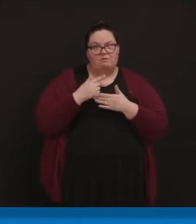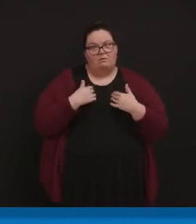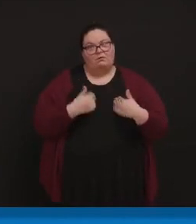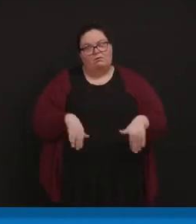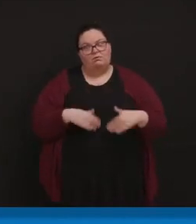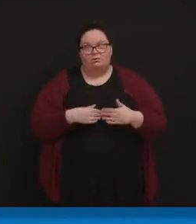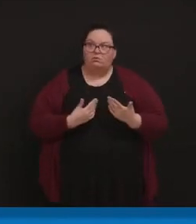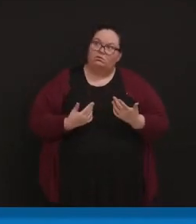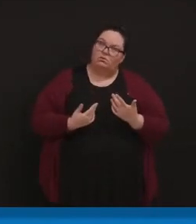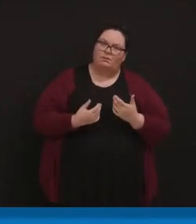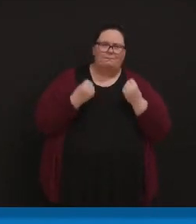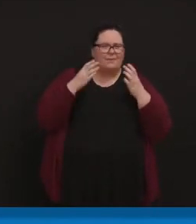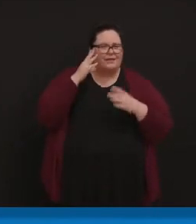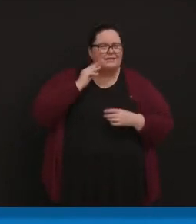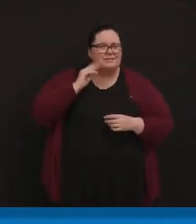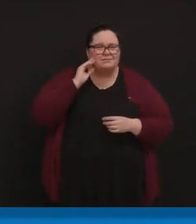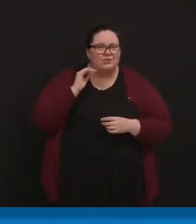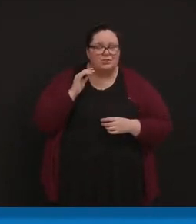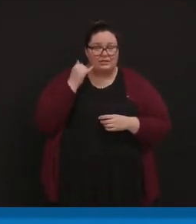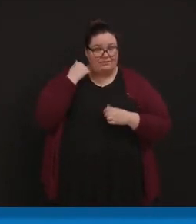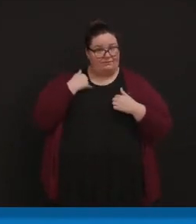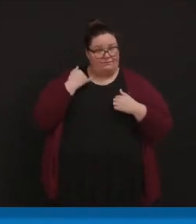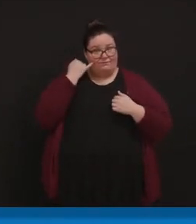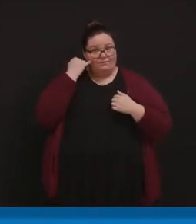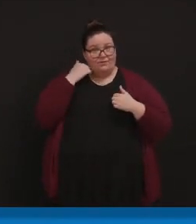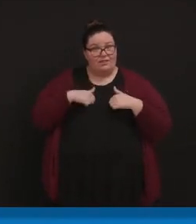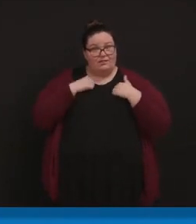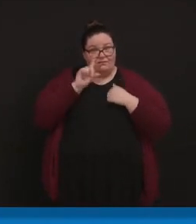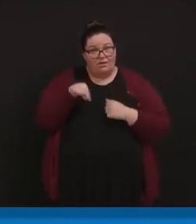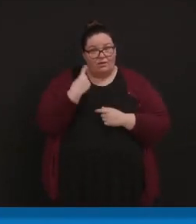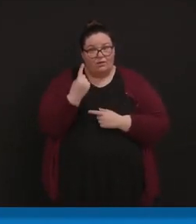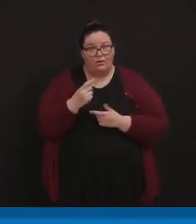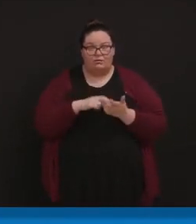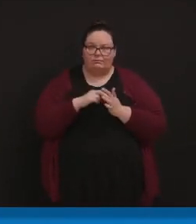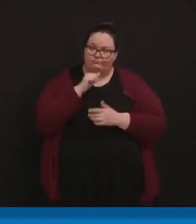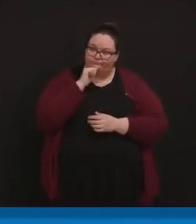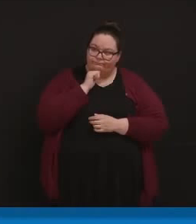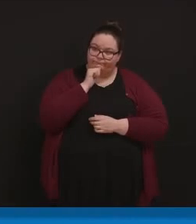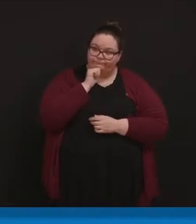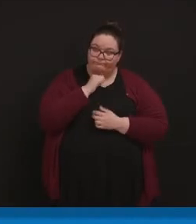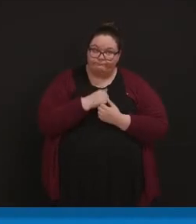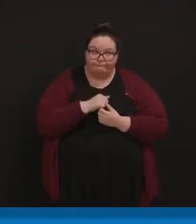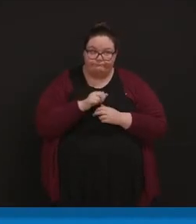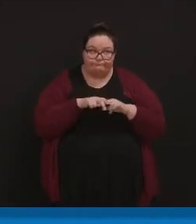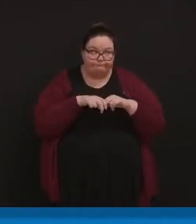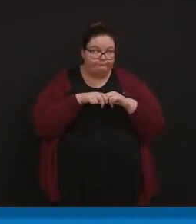the situation that so many people living alone in this province have had to endure over recent months.